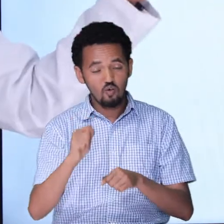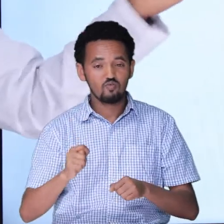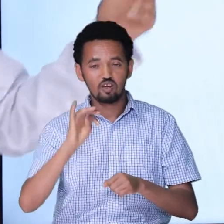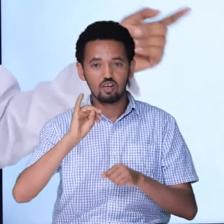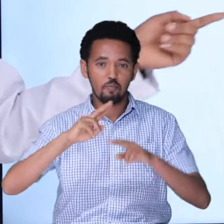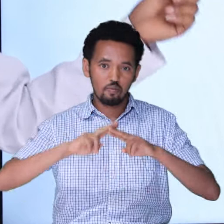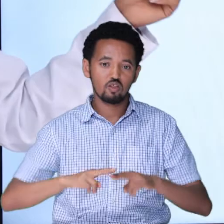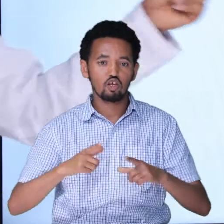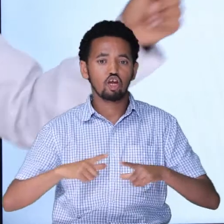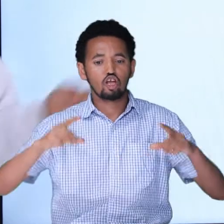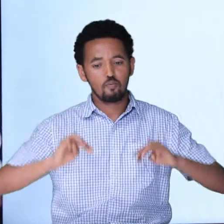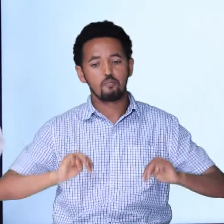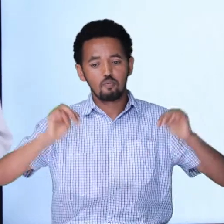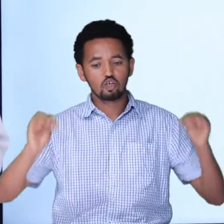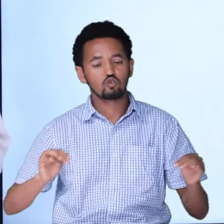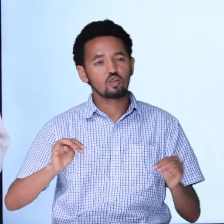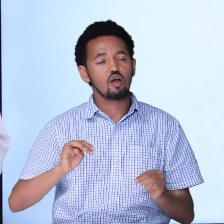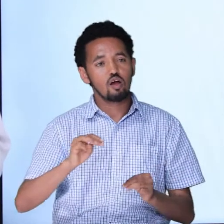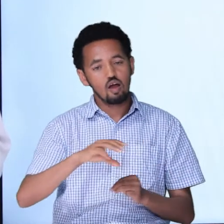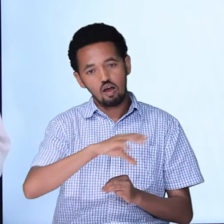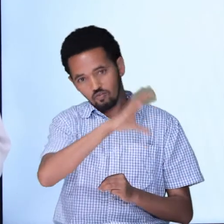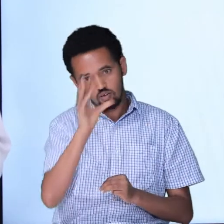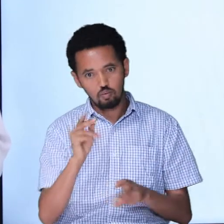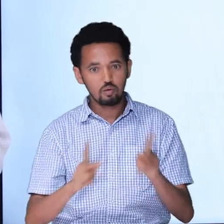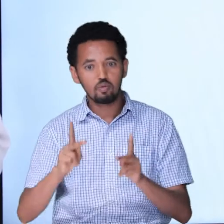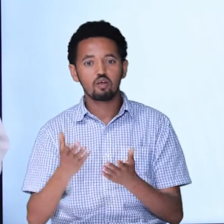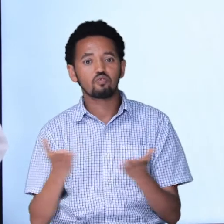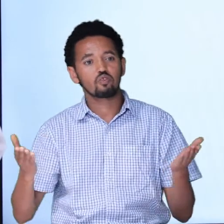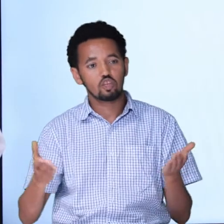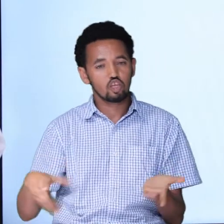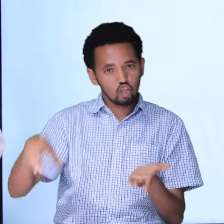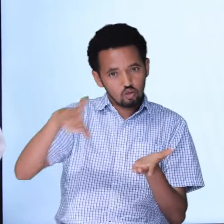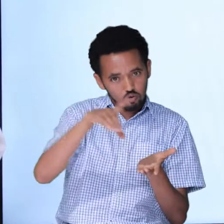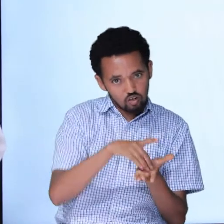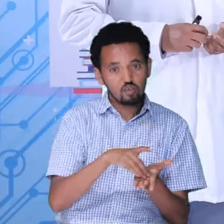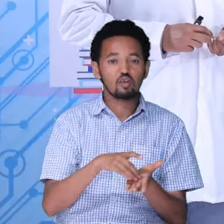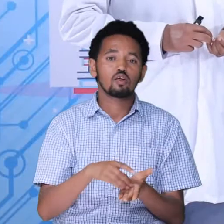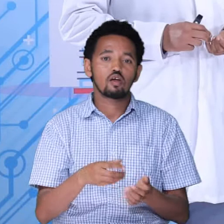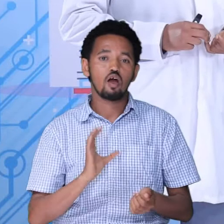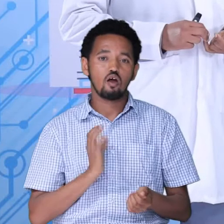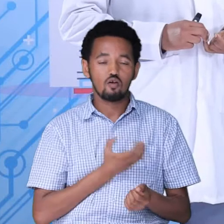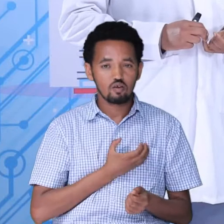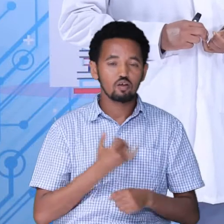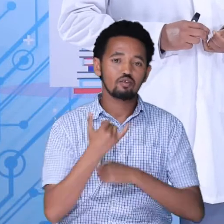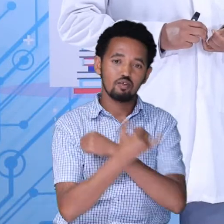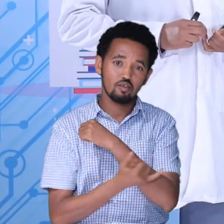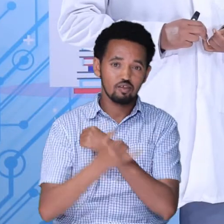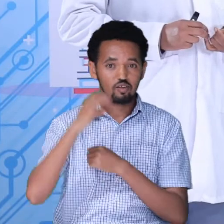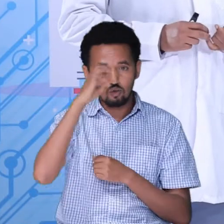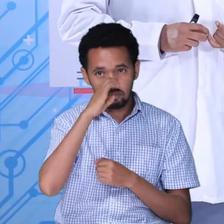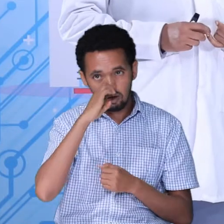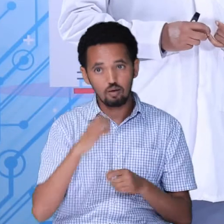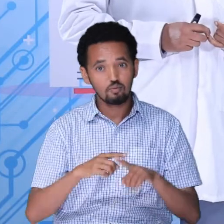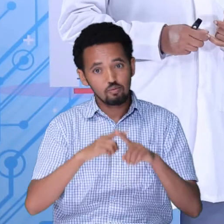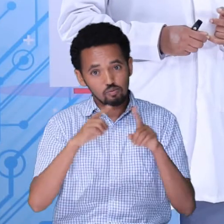the great majority of African people were illiterate, including our country, Ethiopia. Our country, Ethiopia, never colonized,